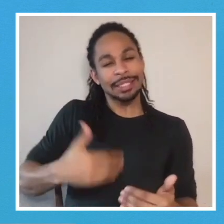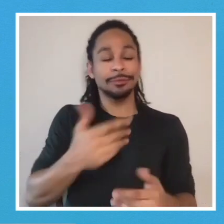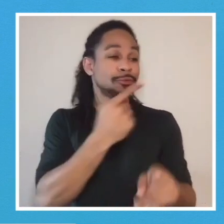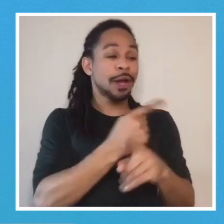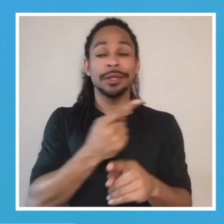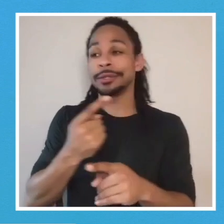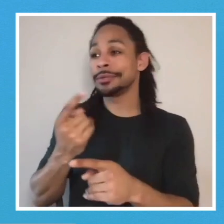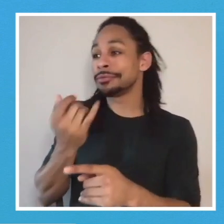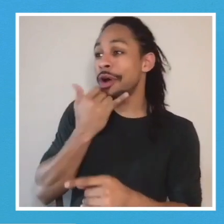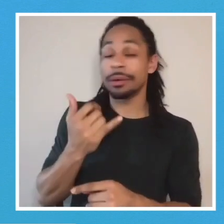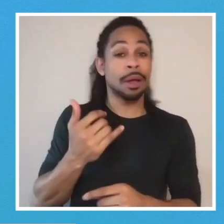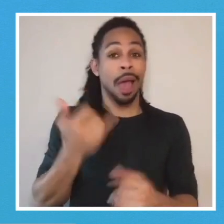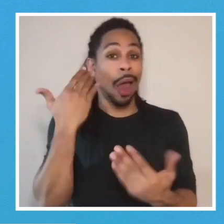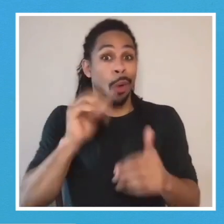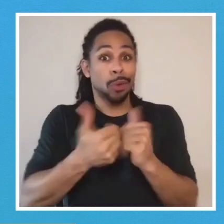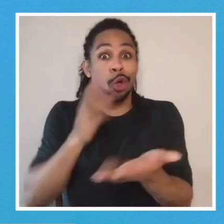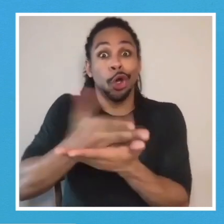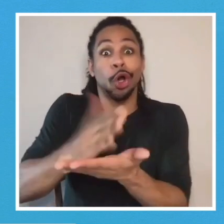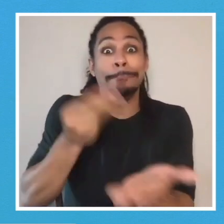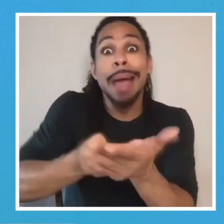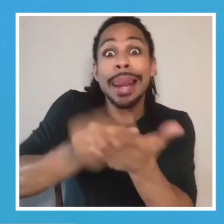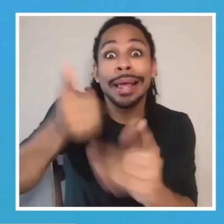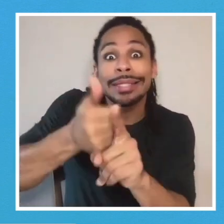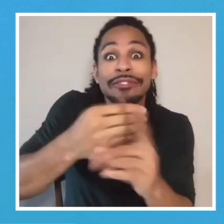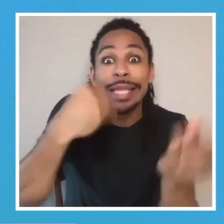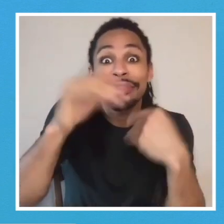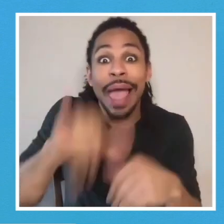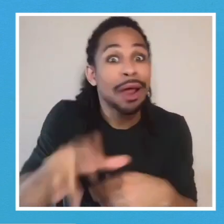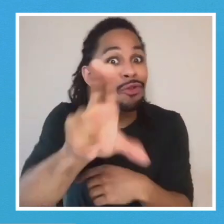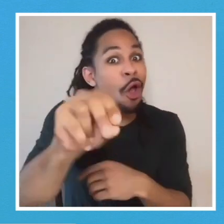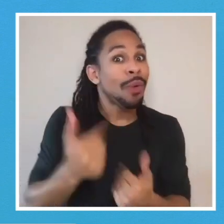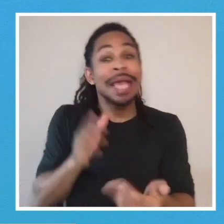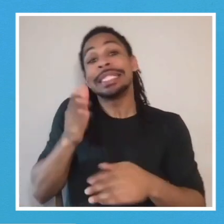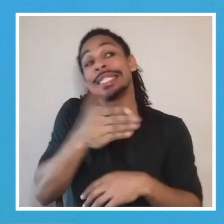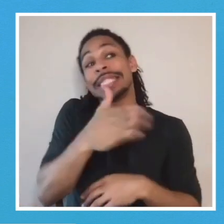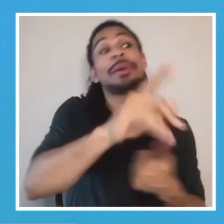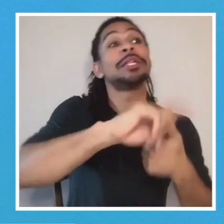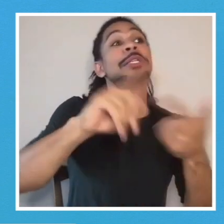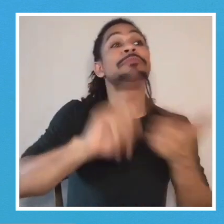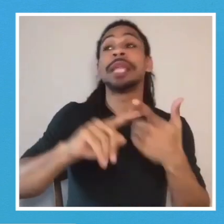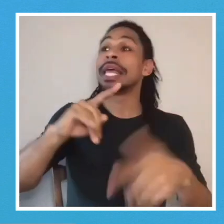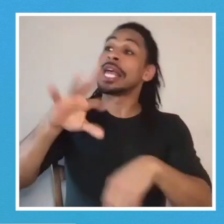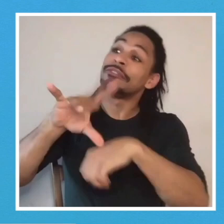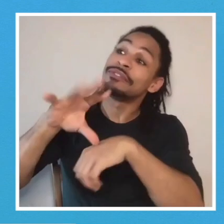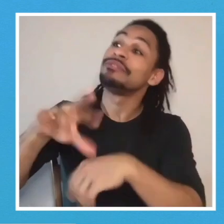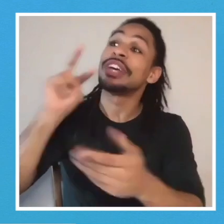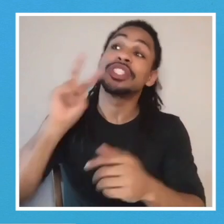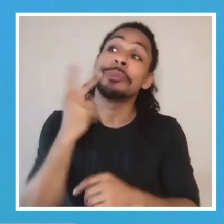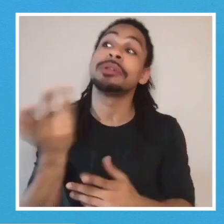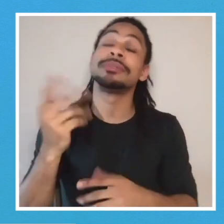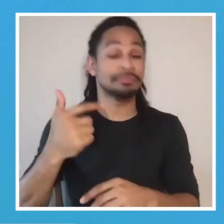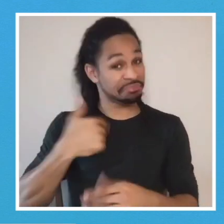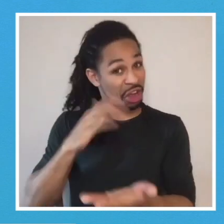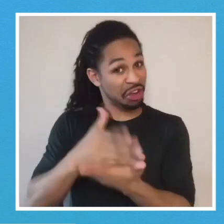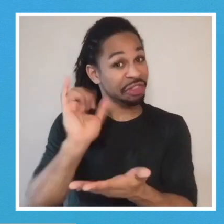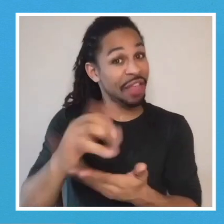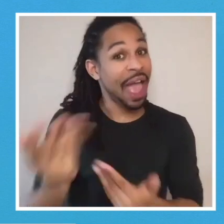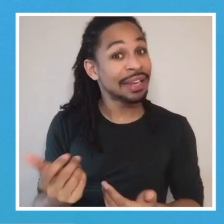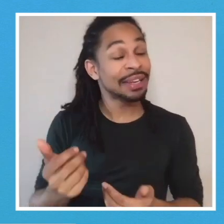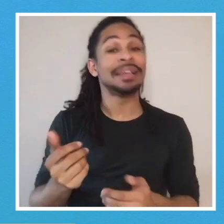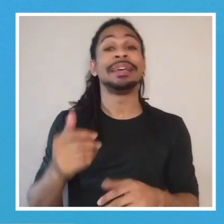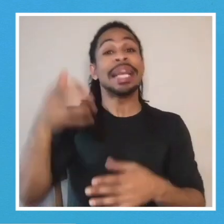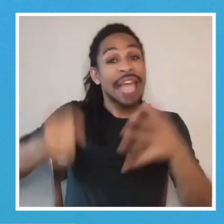meat, salmon. I know how to do my vegetables, my berries, and my medicines. I don't know how to cook or eat money.